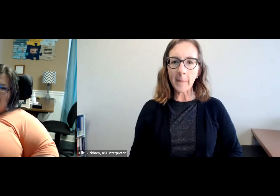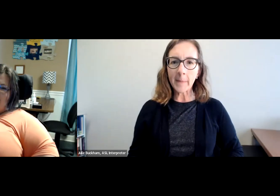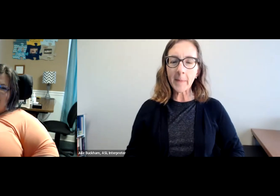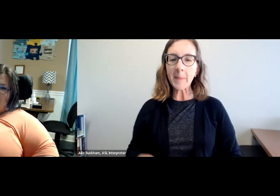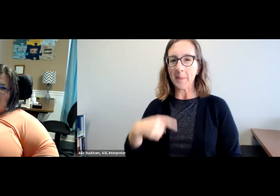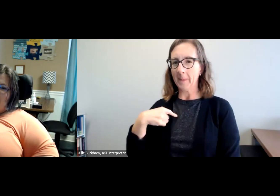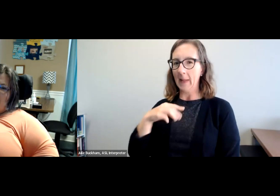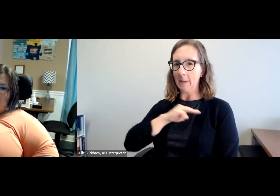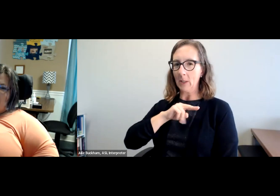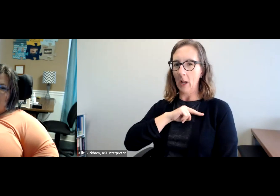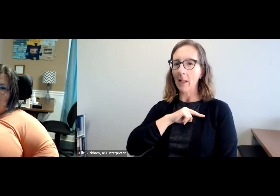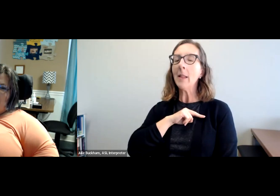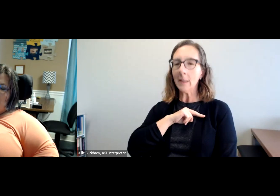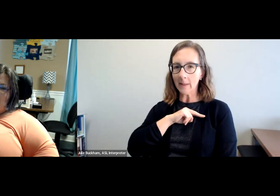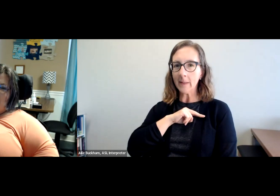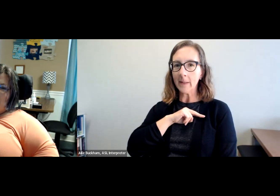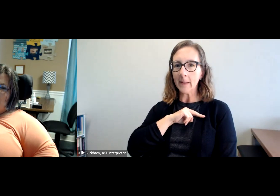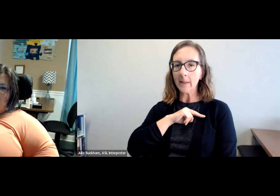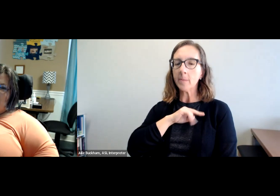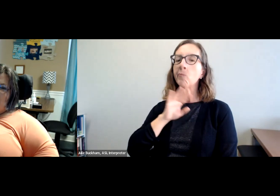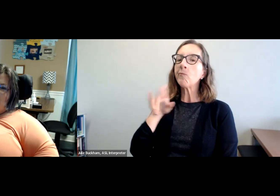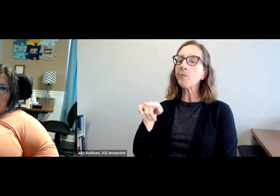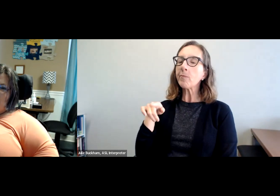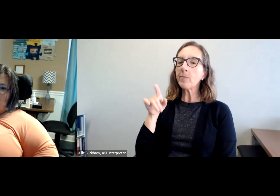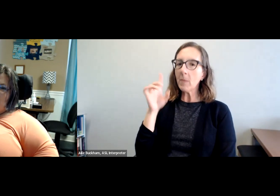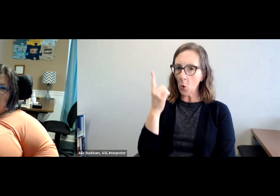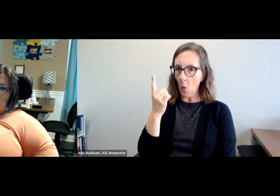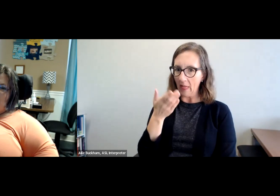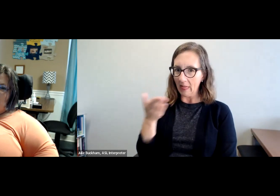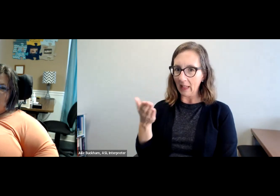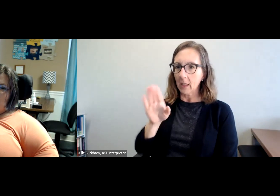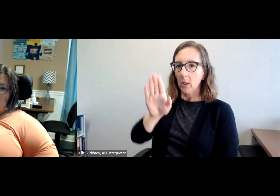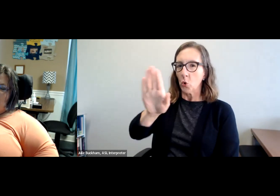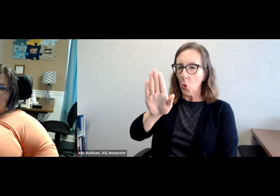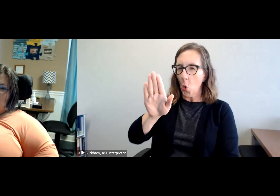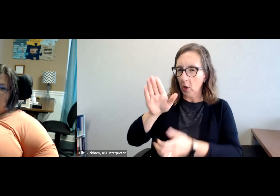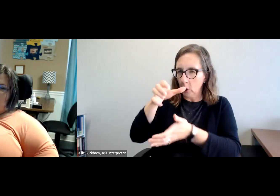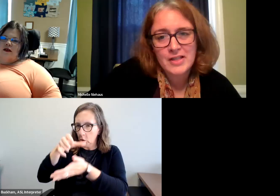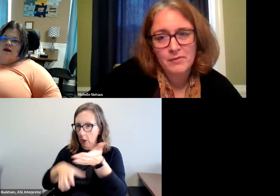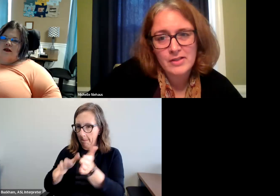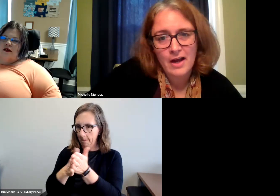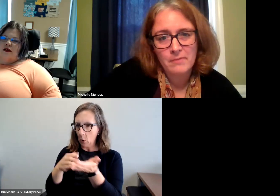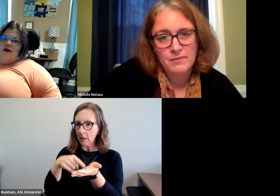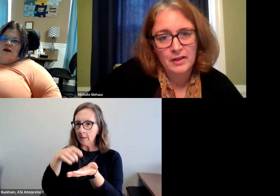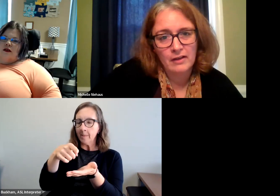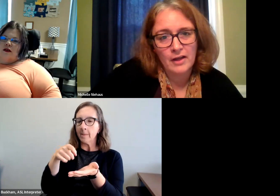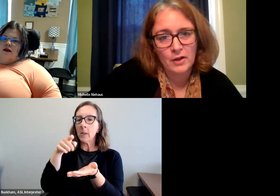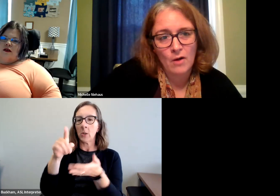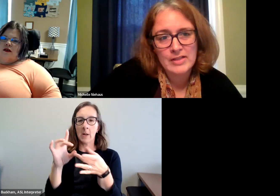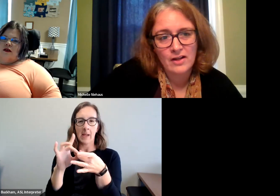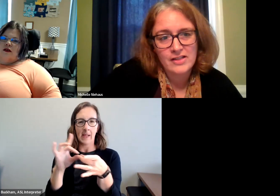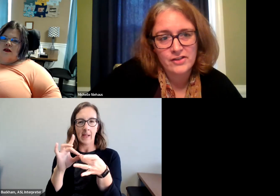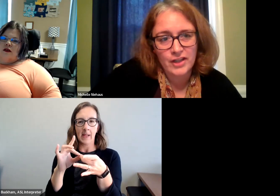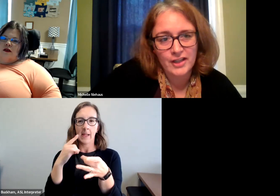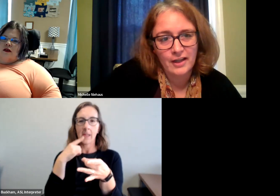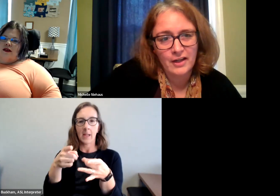This is Michelle. One of the things from your chapter that really stood out to me is that you mentioned several times feeling like you're